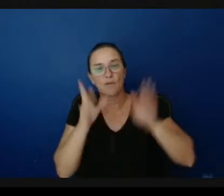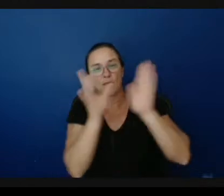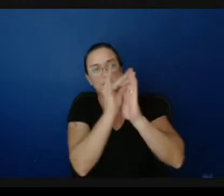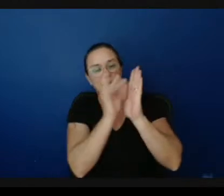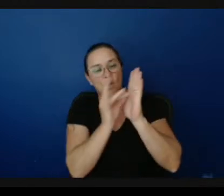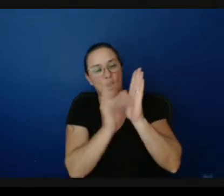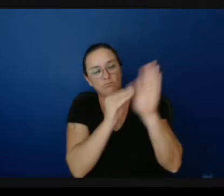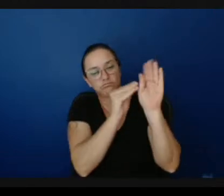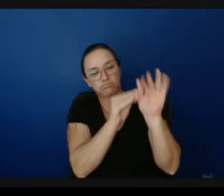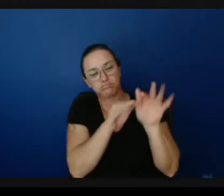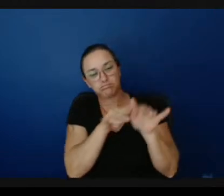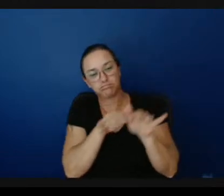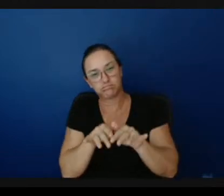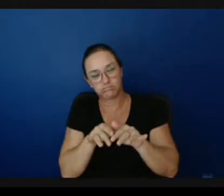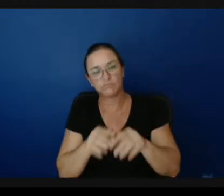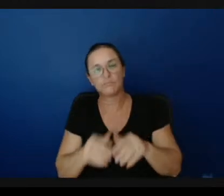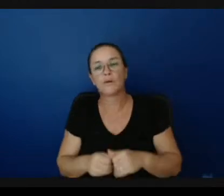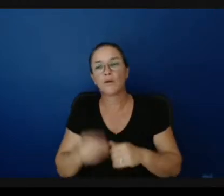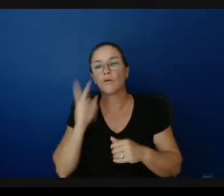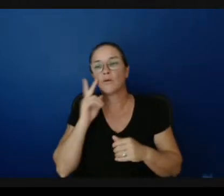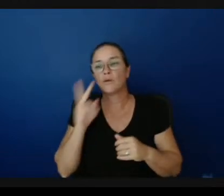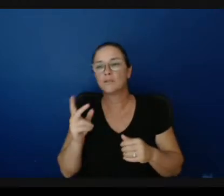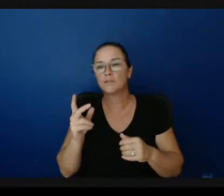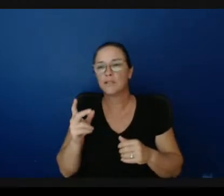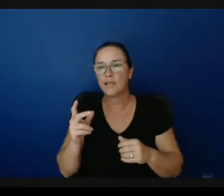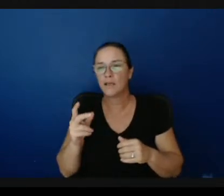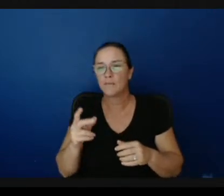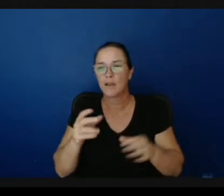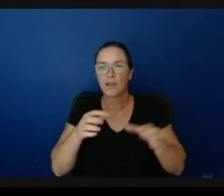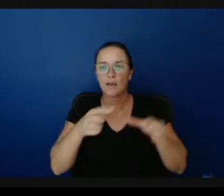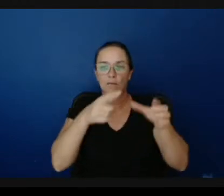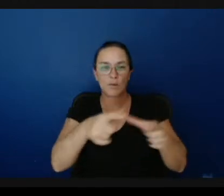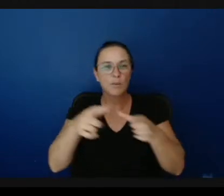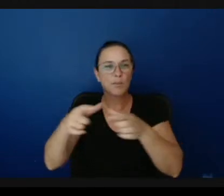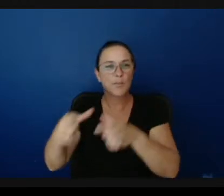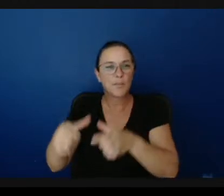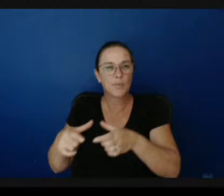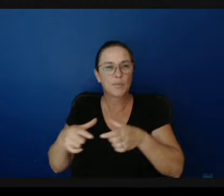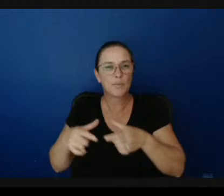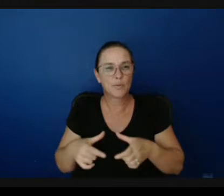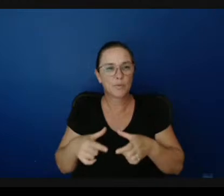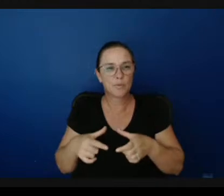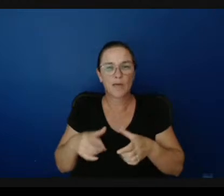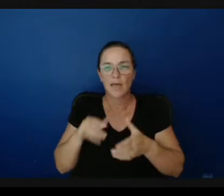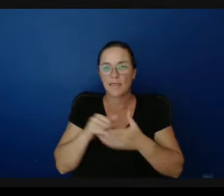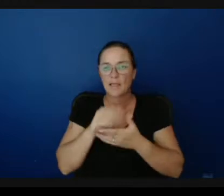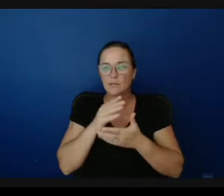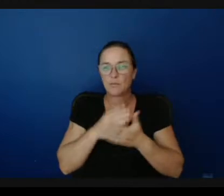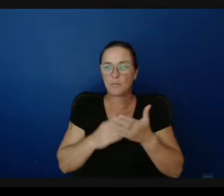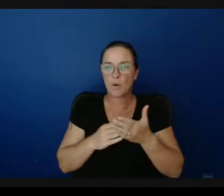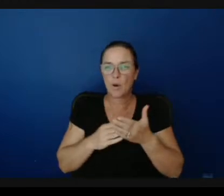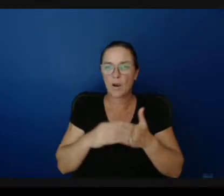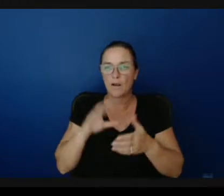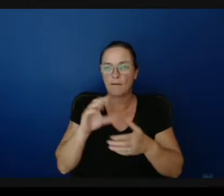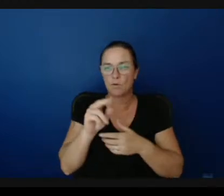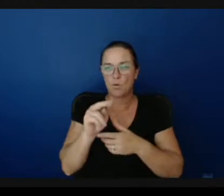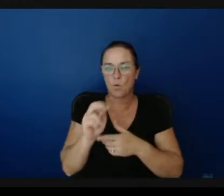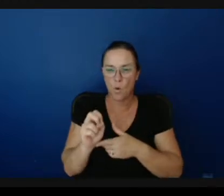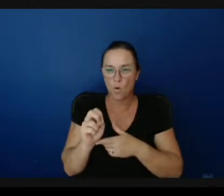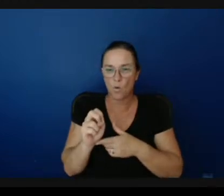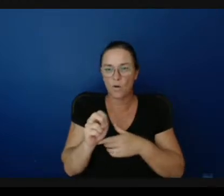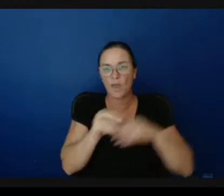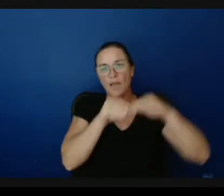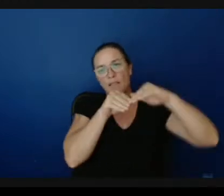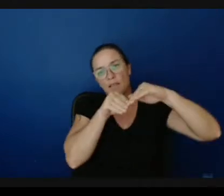you also see lots of these small little islets, which are pieces of these cones, which then have slid